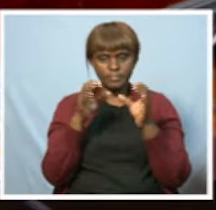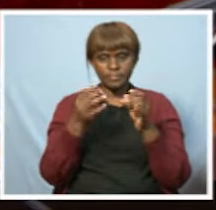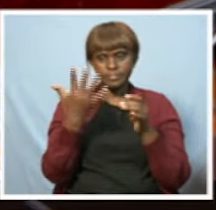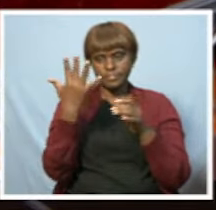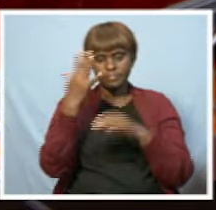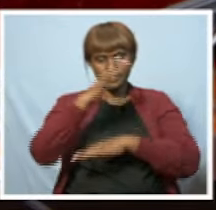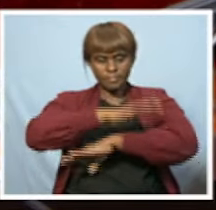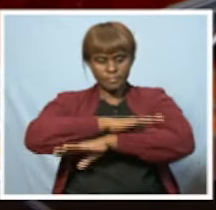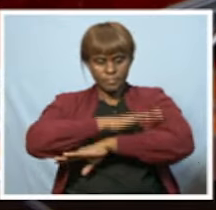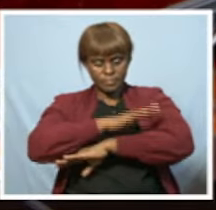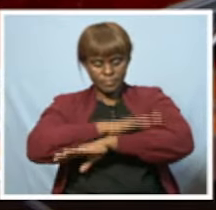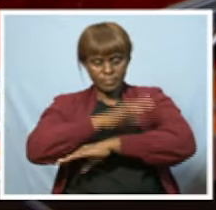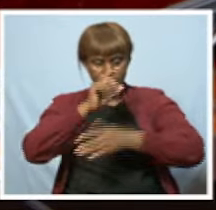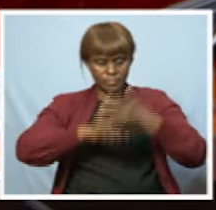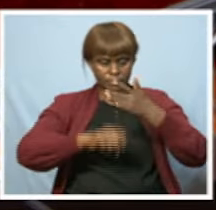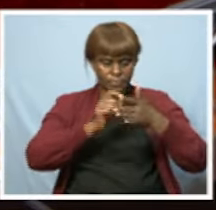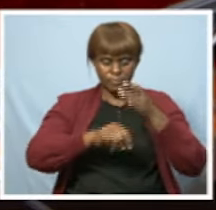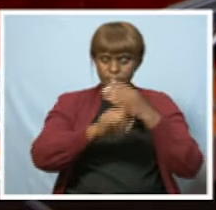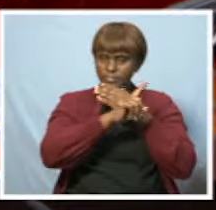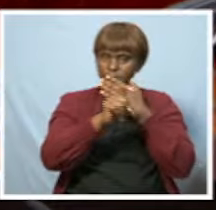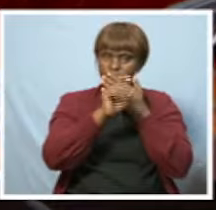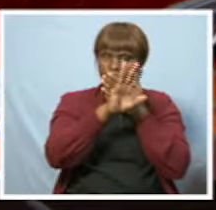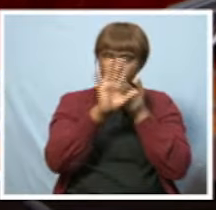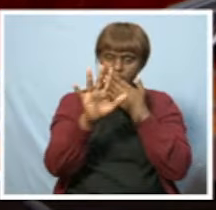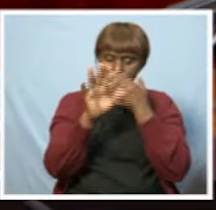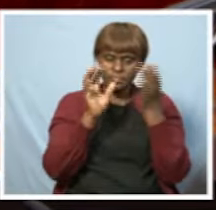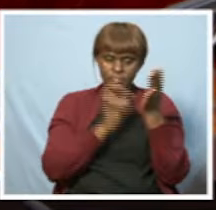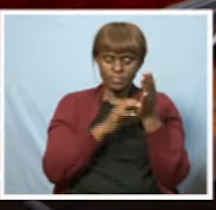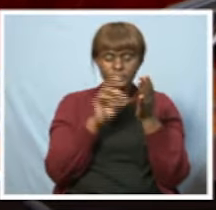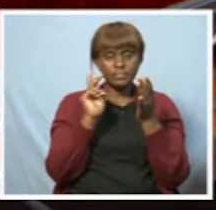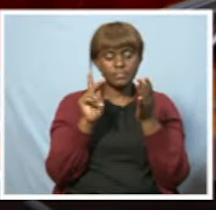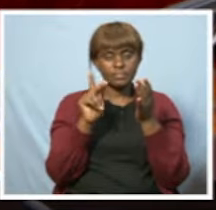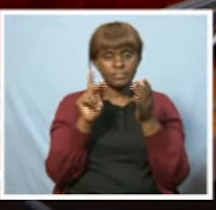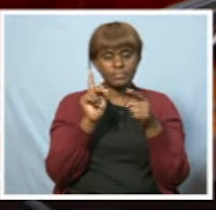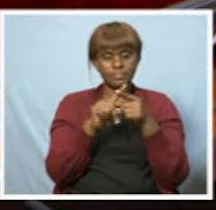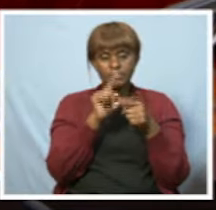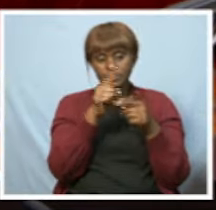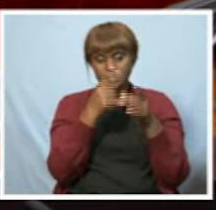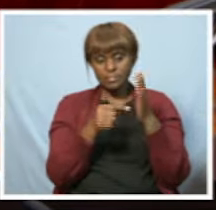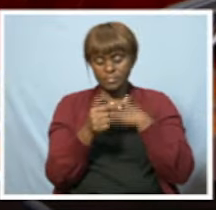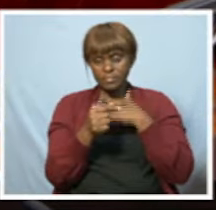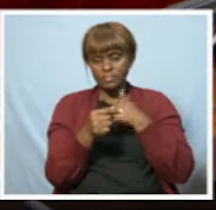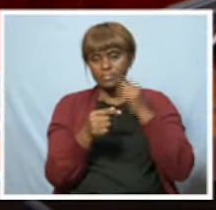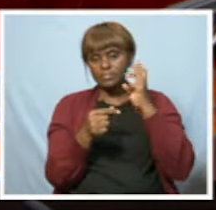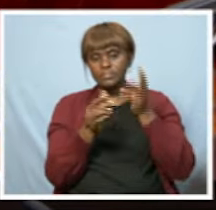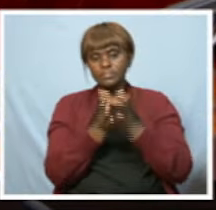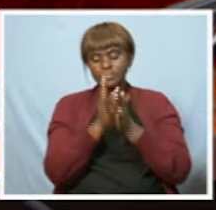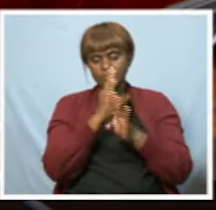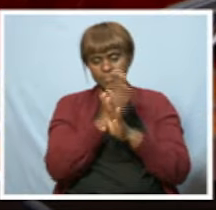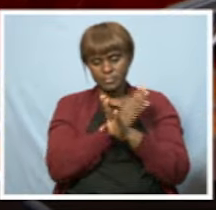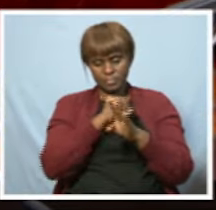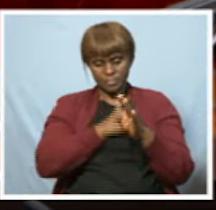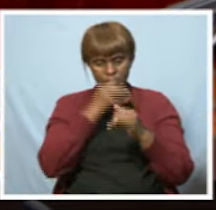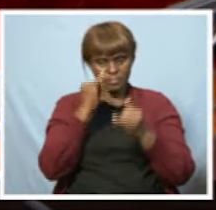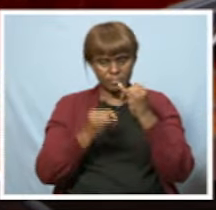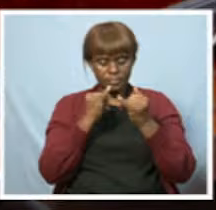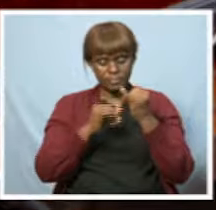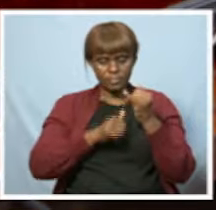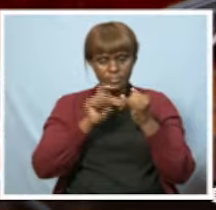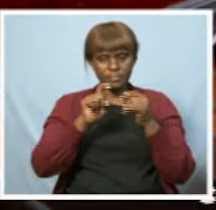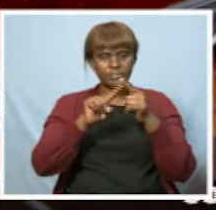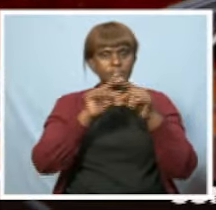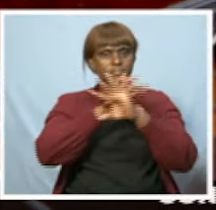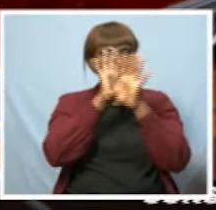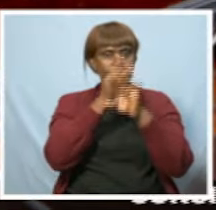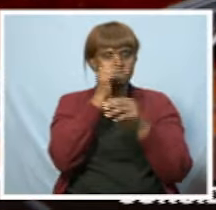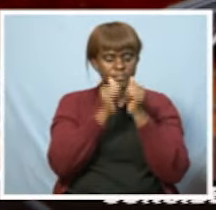desks worth 155,000 kwacha. But this one, I think we'll ask you before we end. We need to correct it,